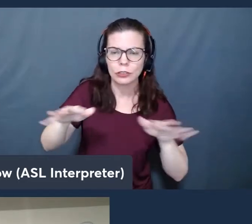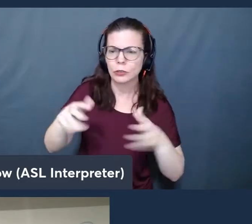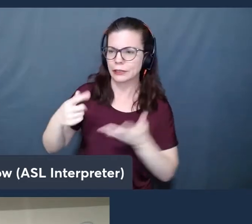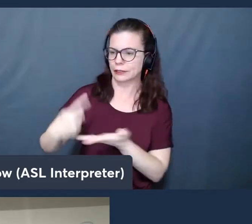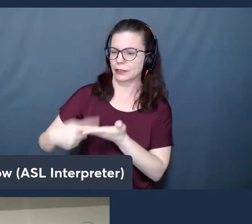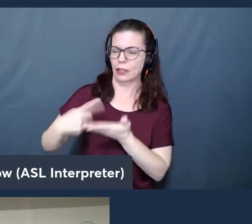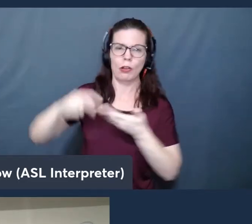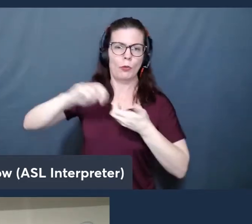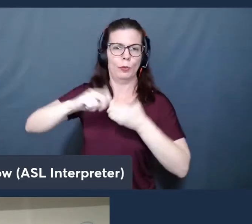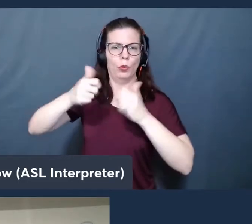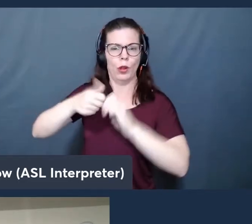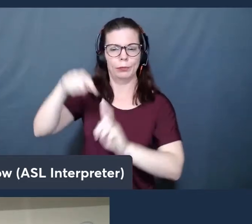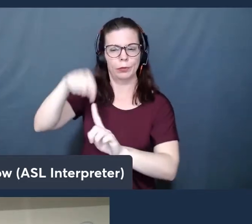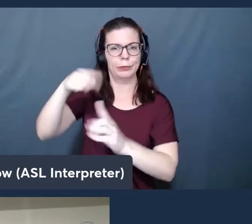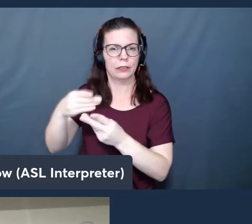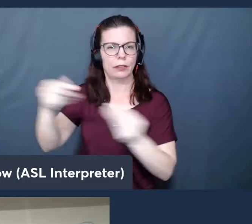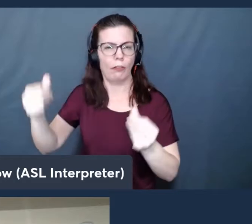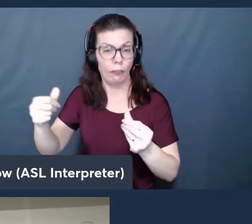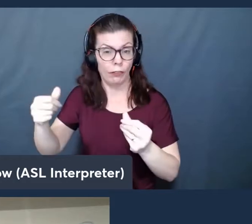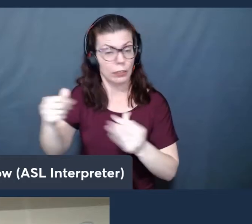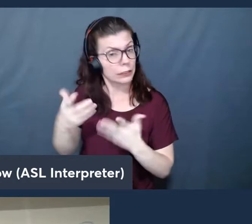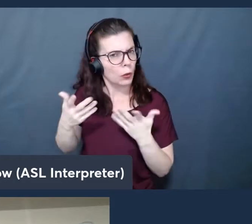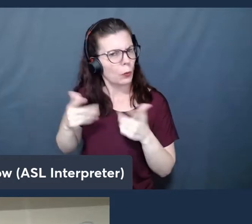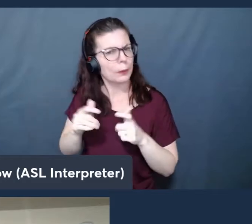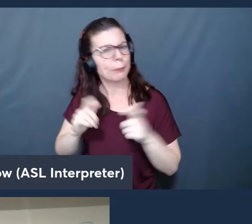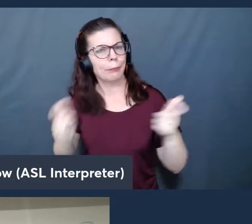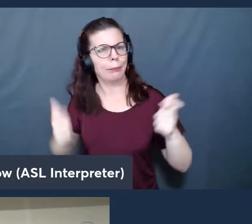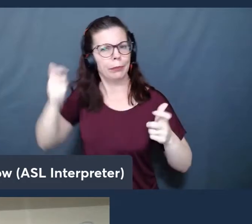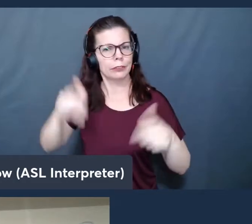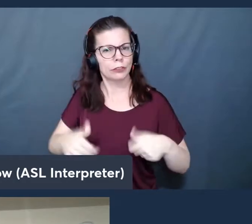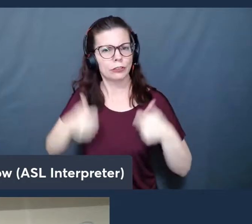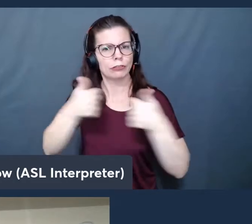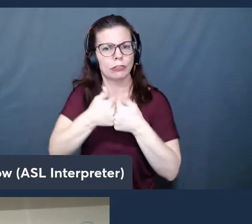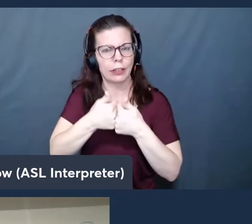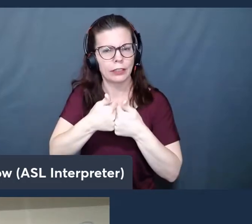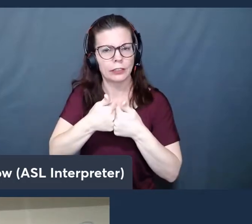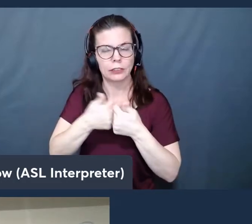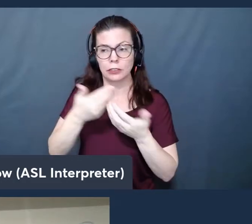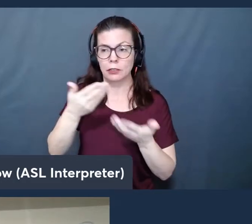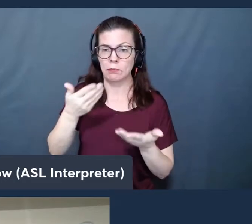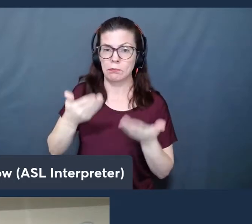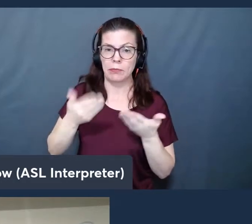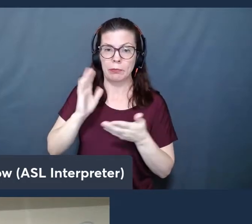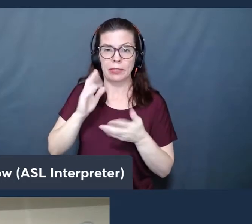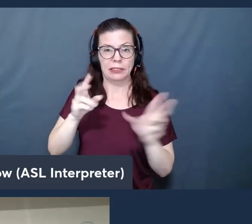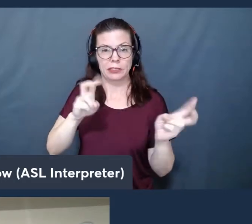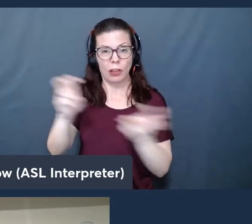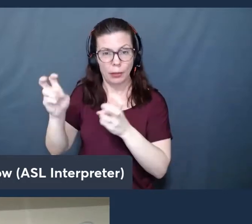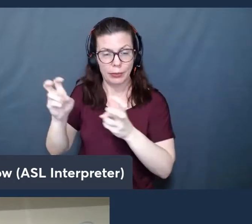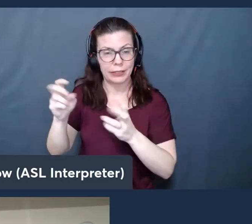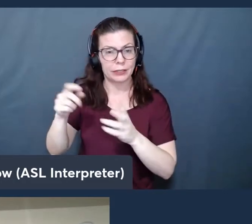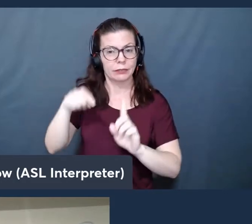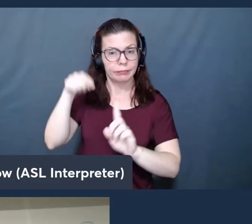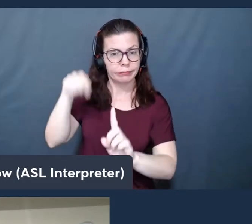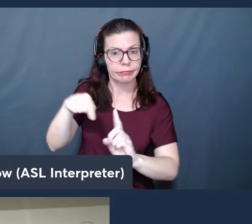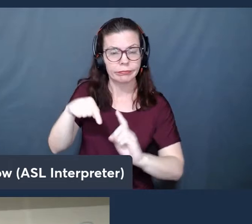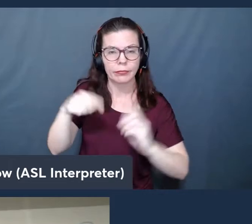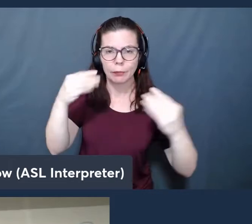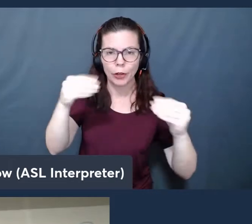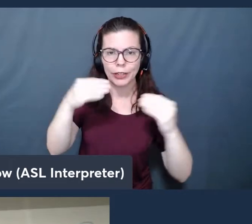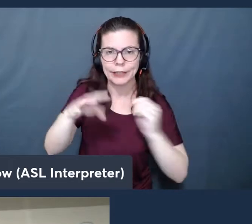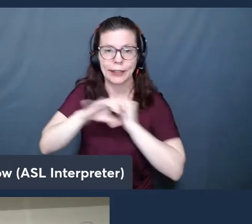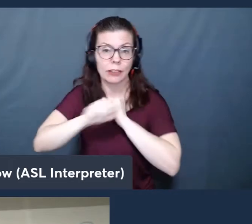that this thing could solve. So, what are the biggest challenges and potentially the biggest topics in marketing and advertising today?